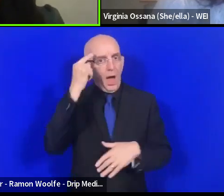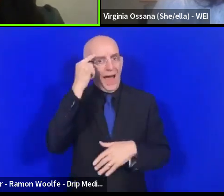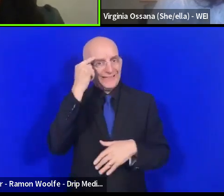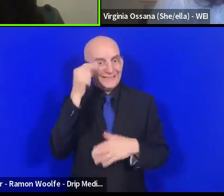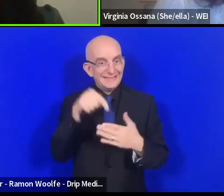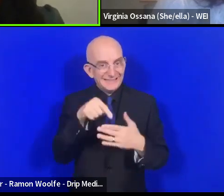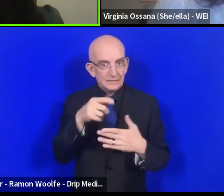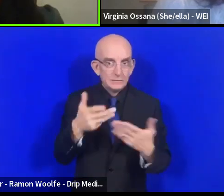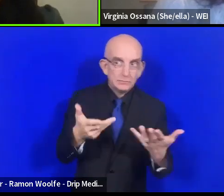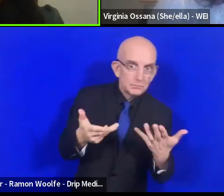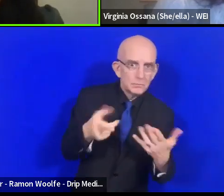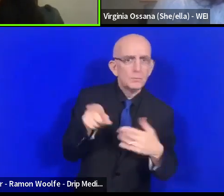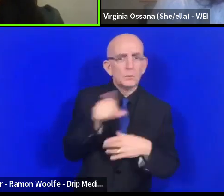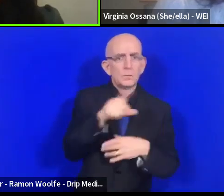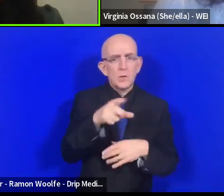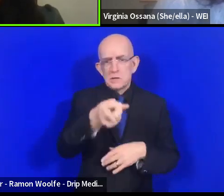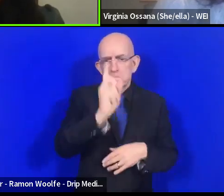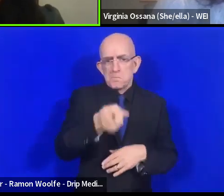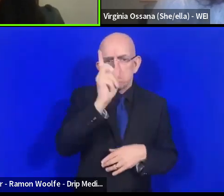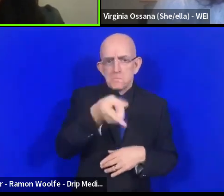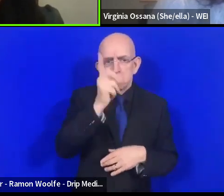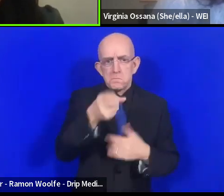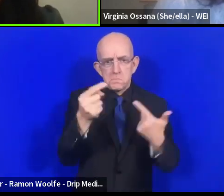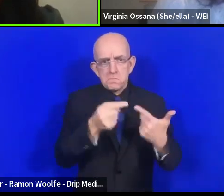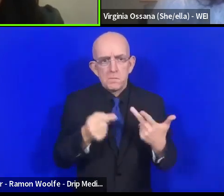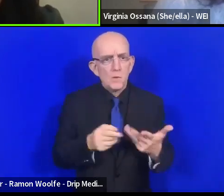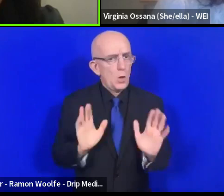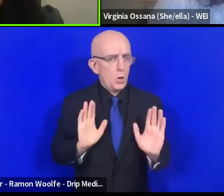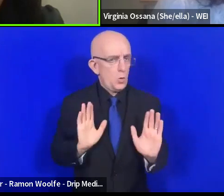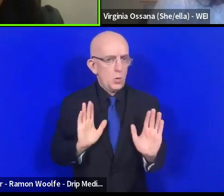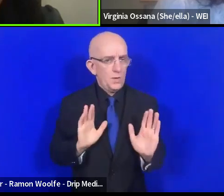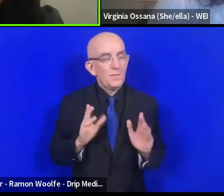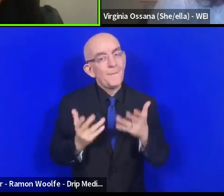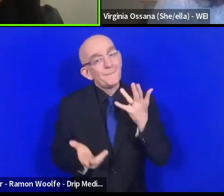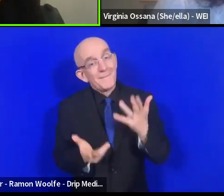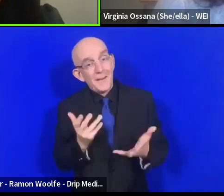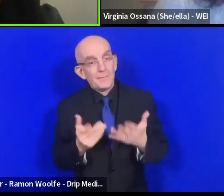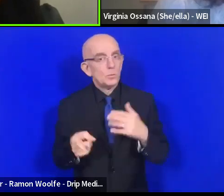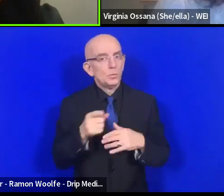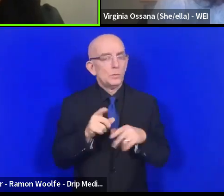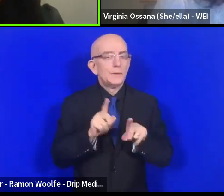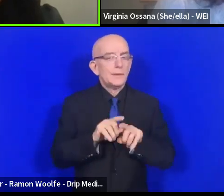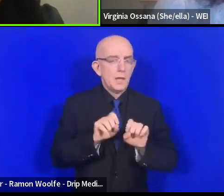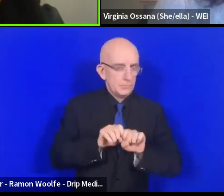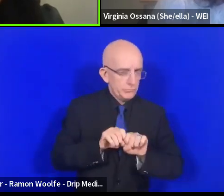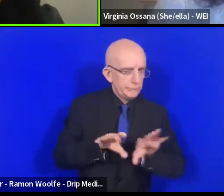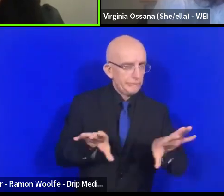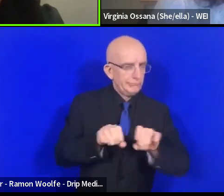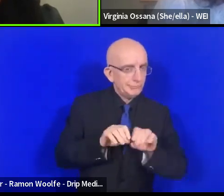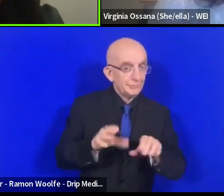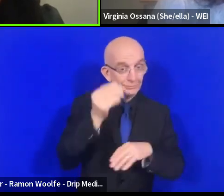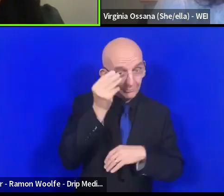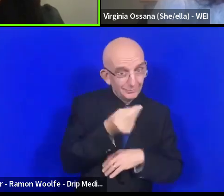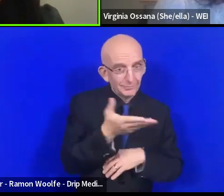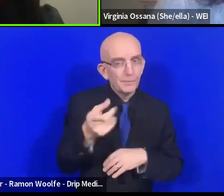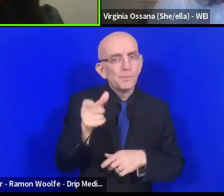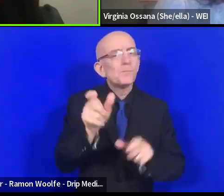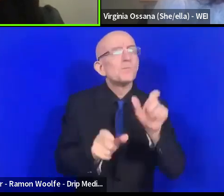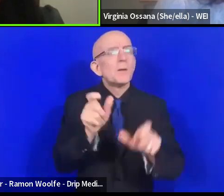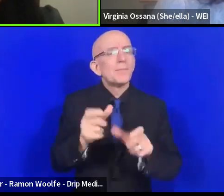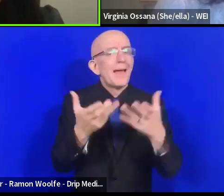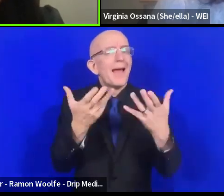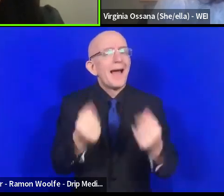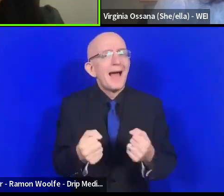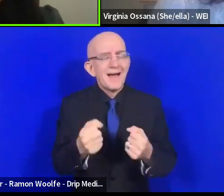more to share publicly that there are folks suffering from chronic illness and that there is more that we could do